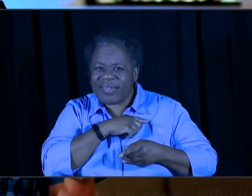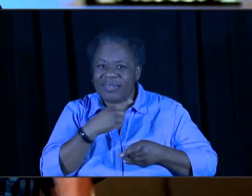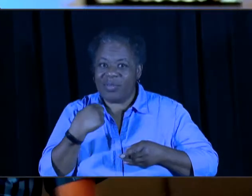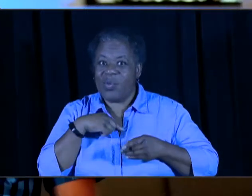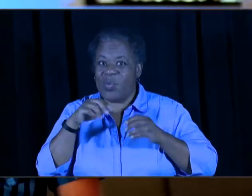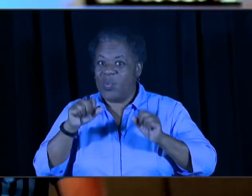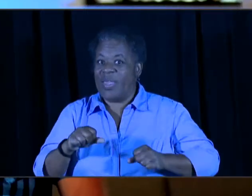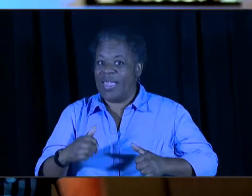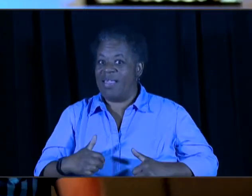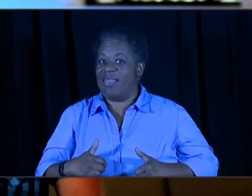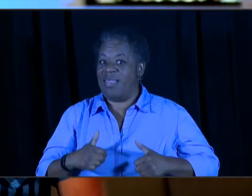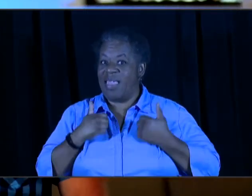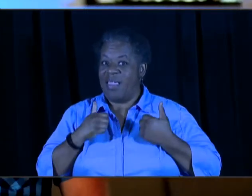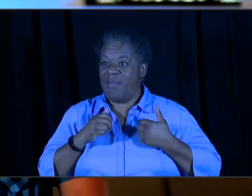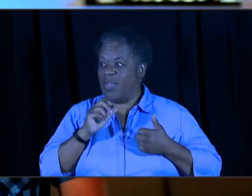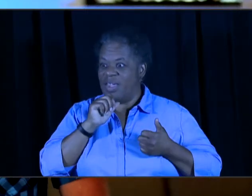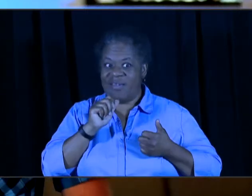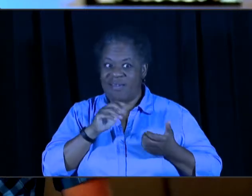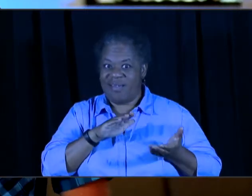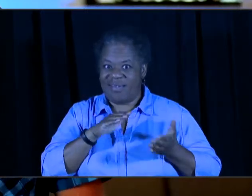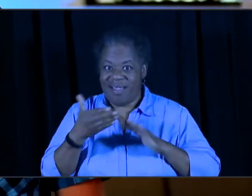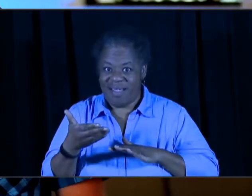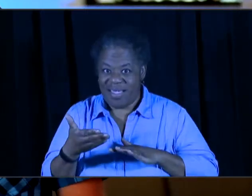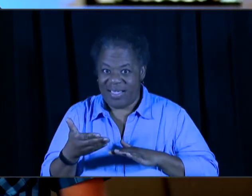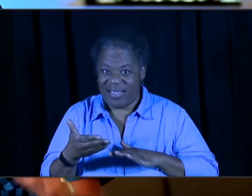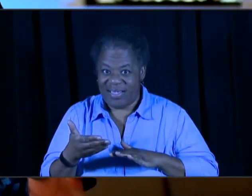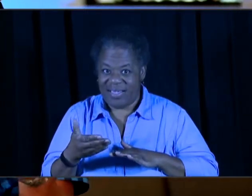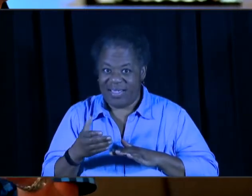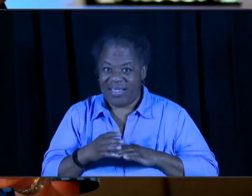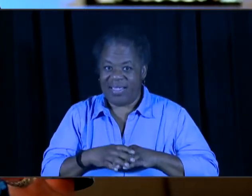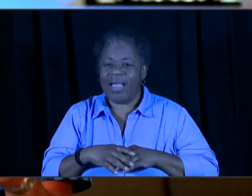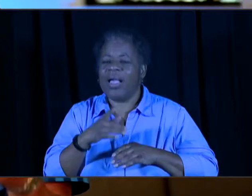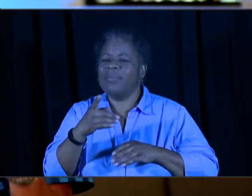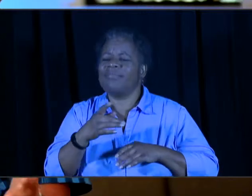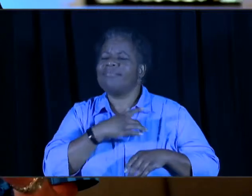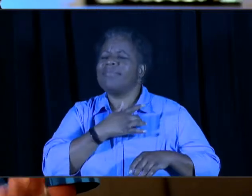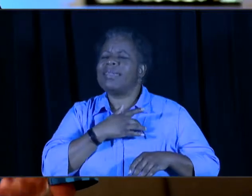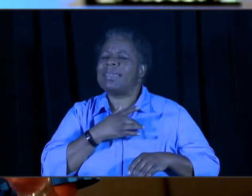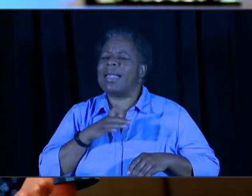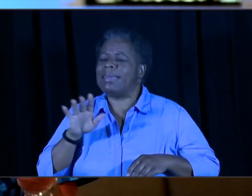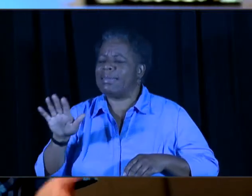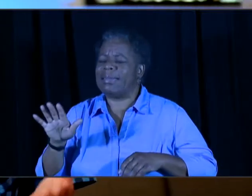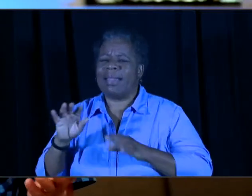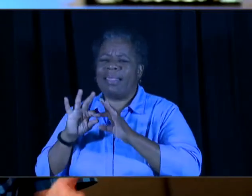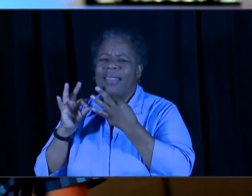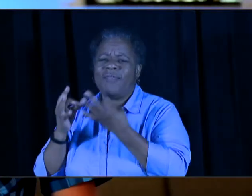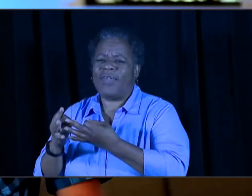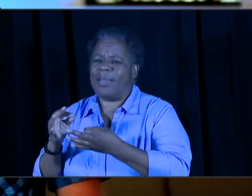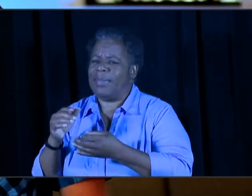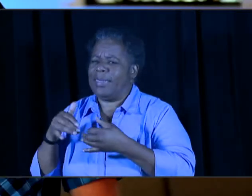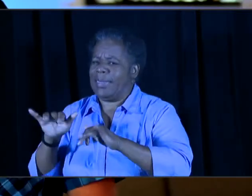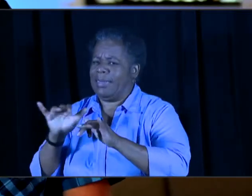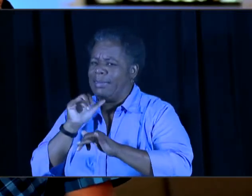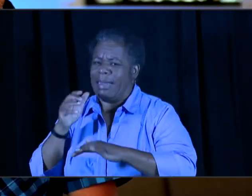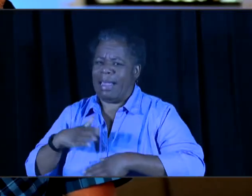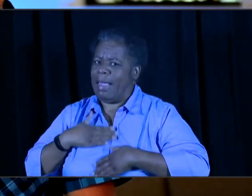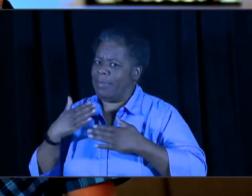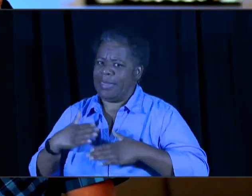Nice, friendly father-son exchange there, right? You get the sense that this is still not a very happy family.